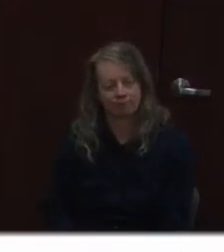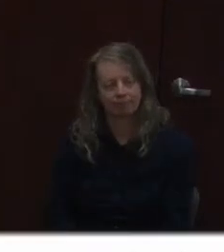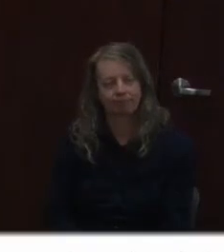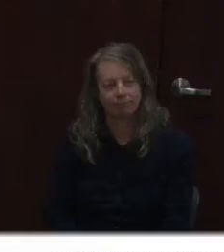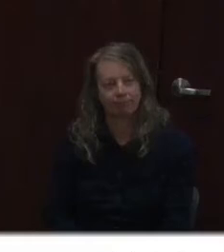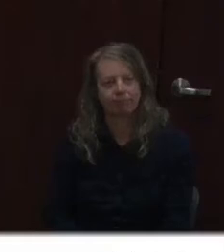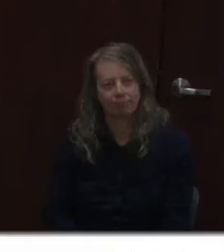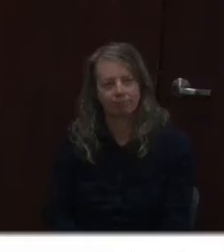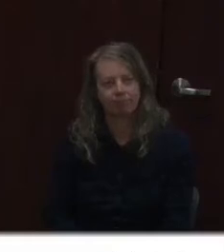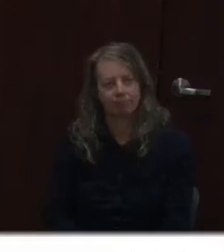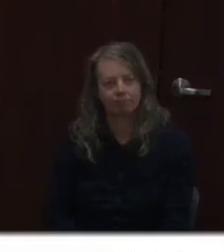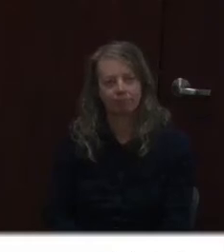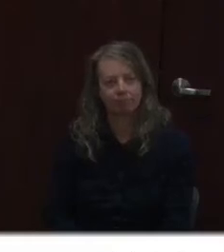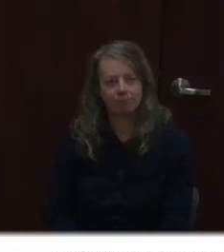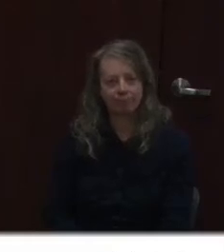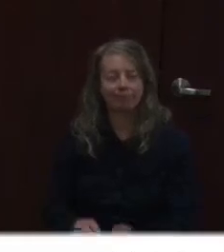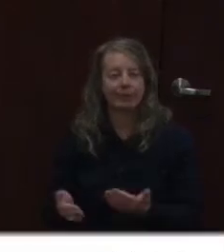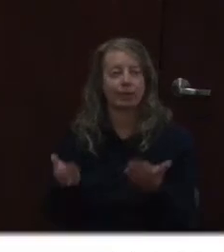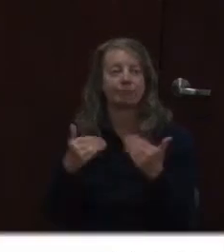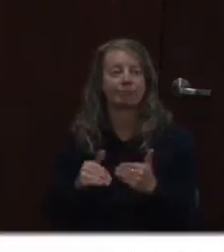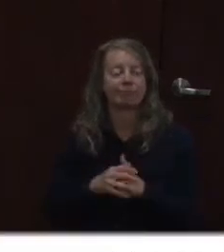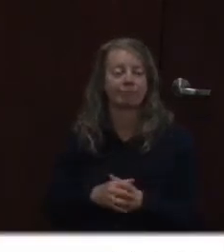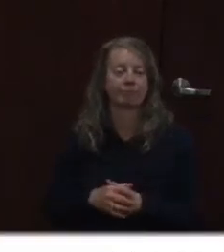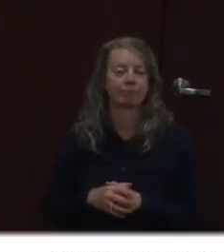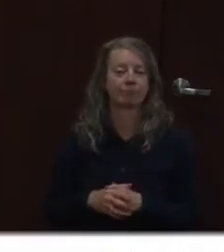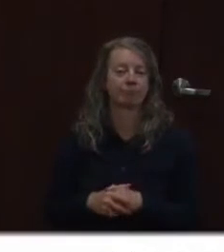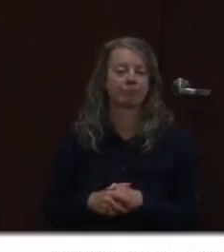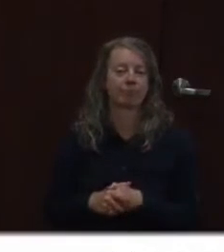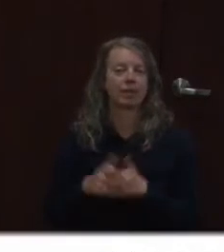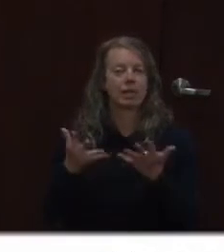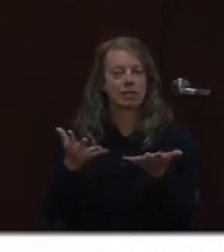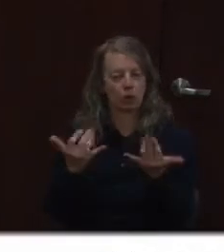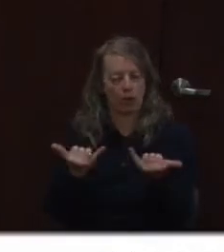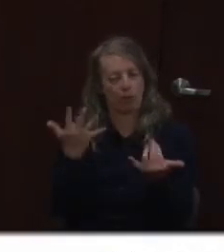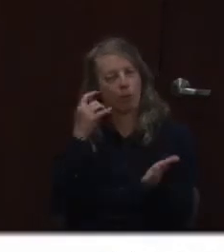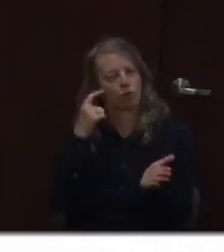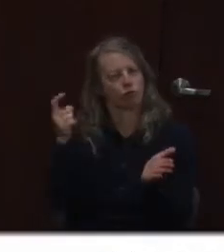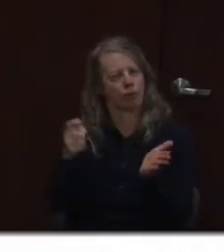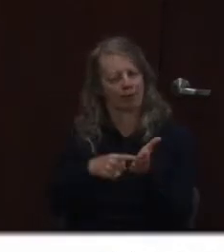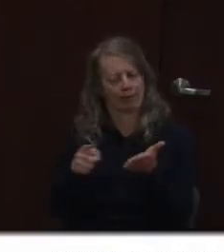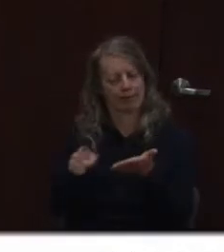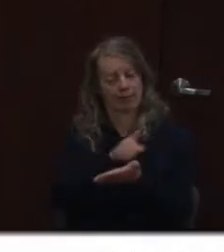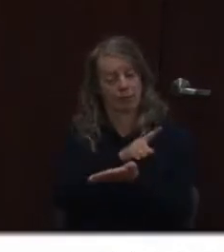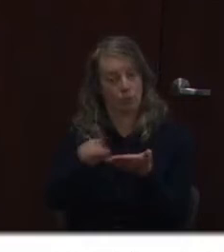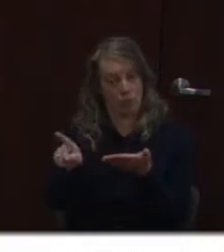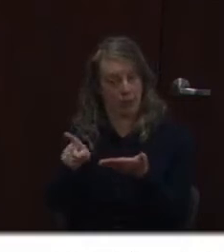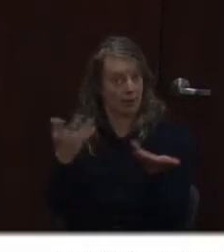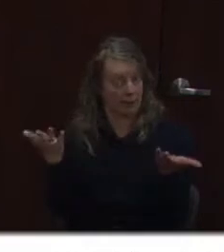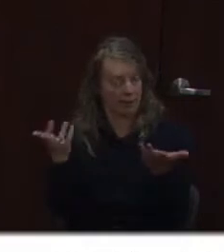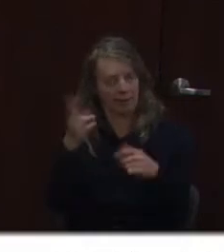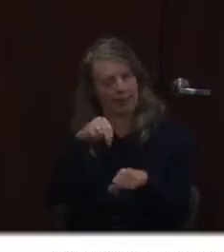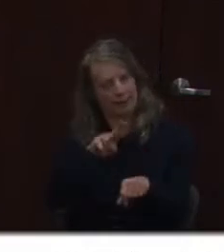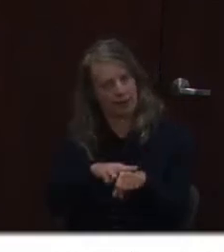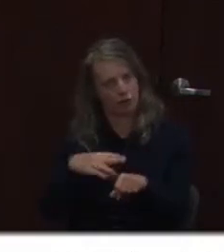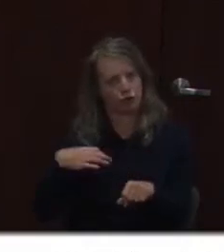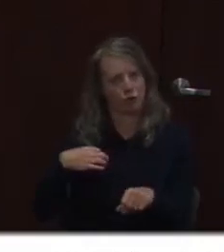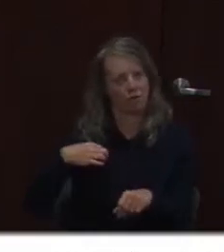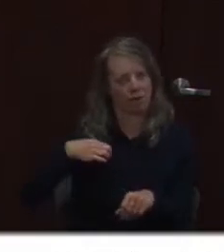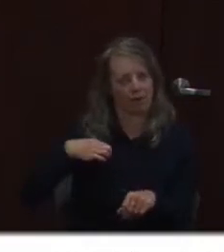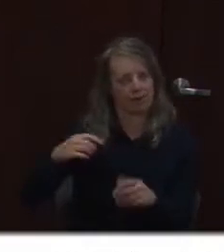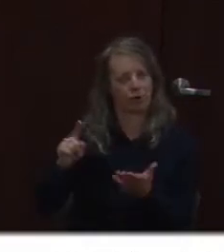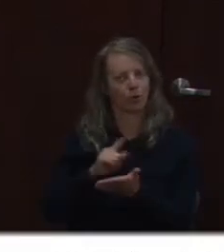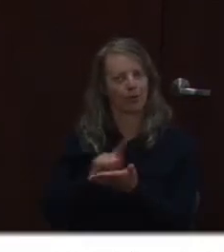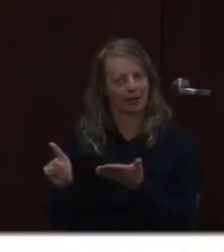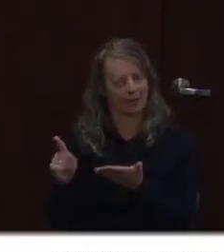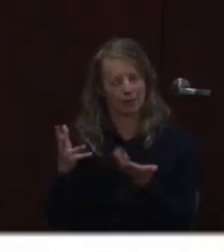And with that, I just want to recognize that this week marks National Volunteer Week, and I want